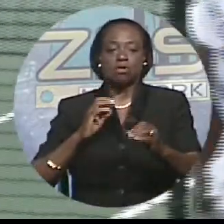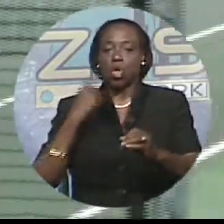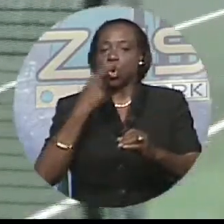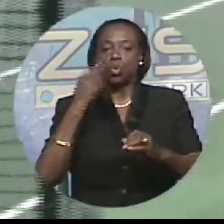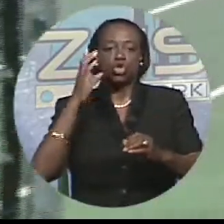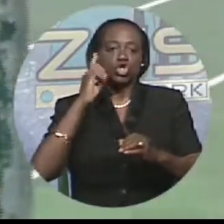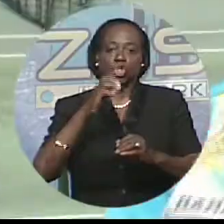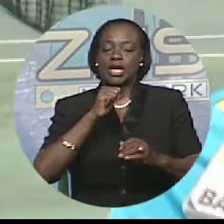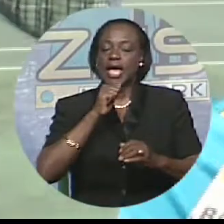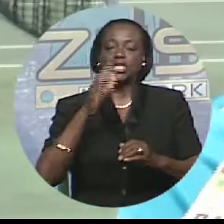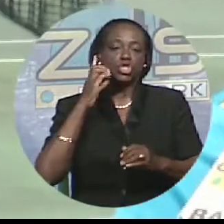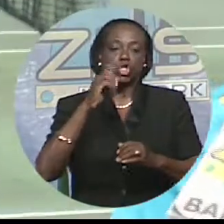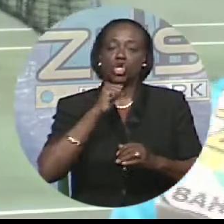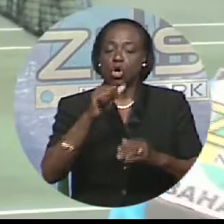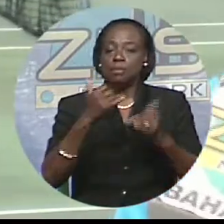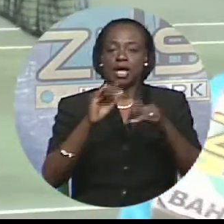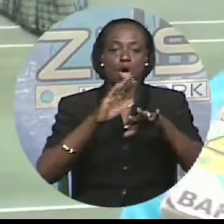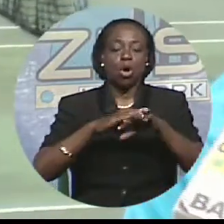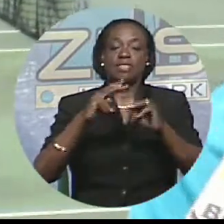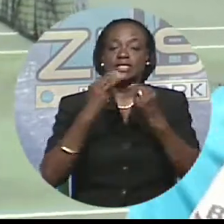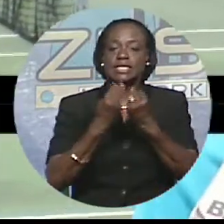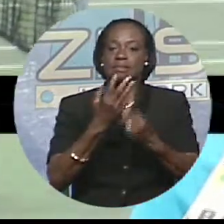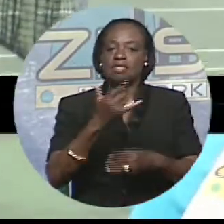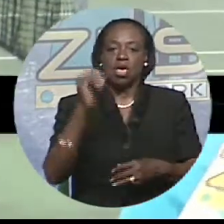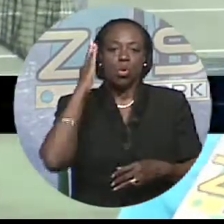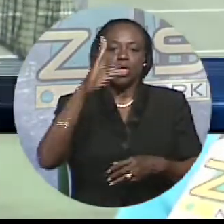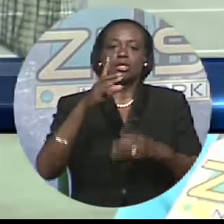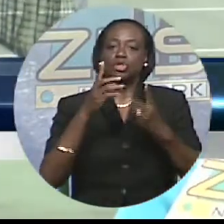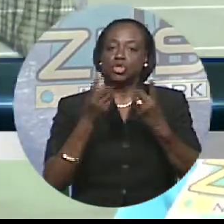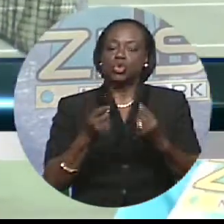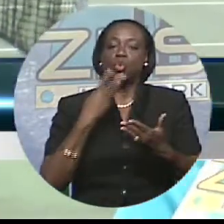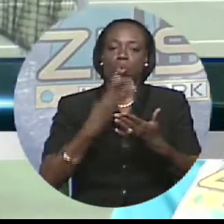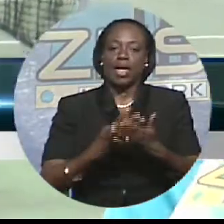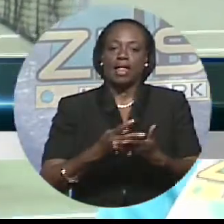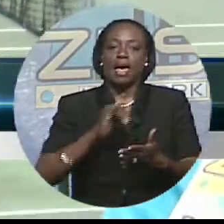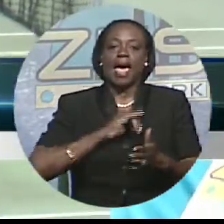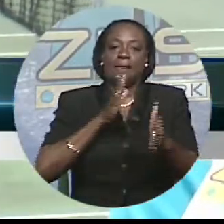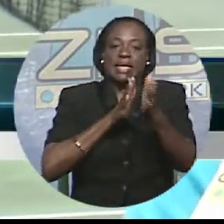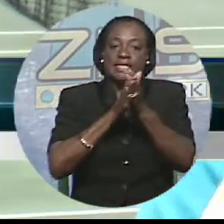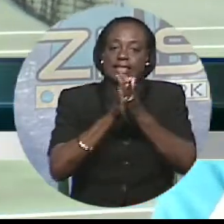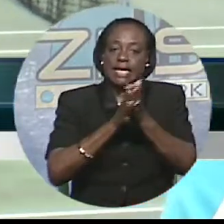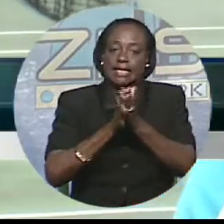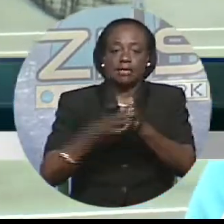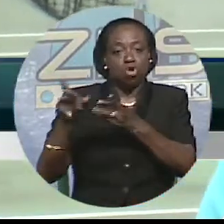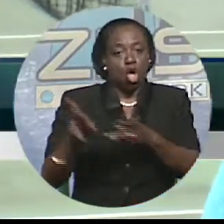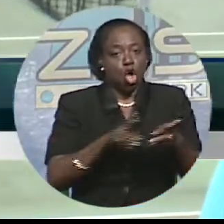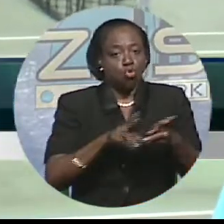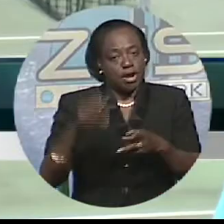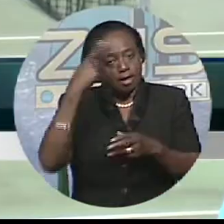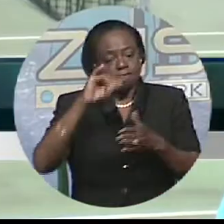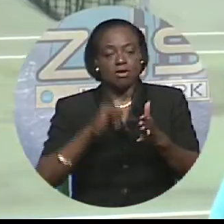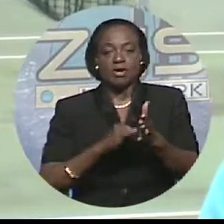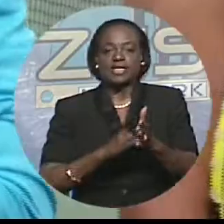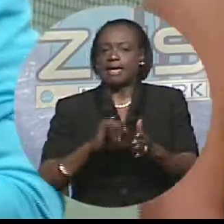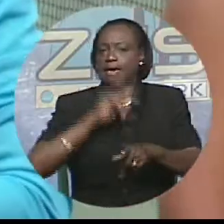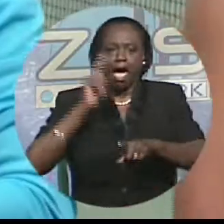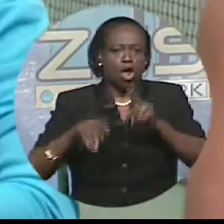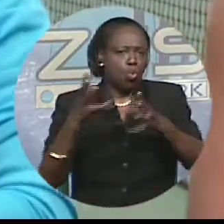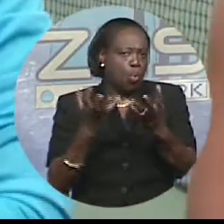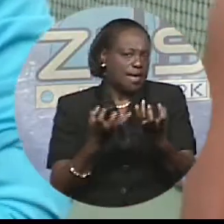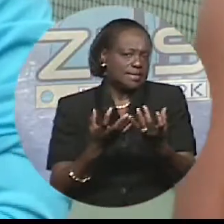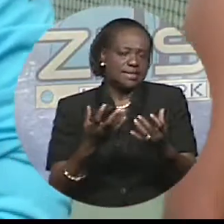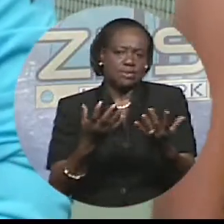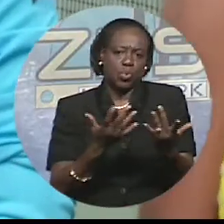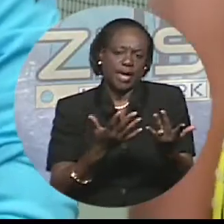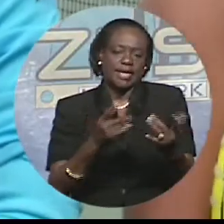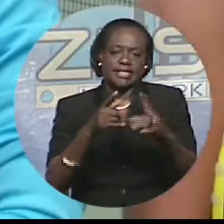that they will do well. I'm just excited and ready for it. I can't wait to get there and to compete. I don't feel as